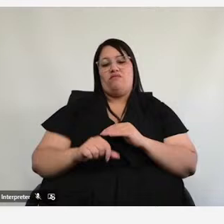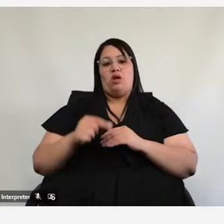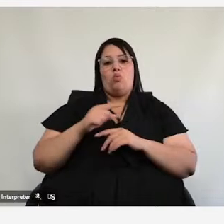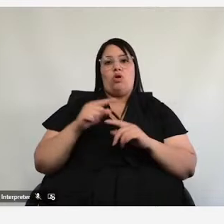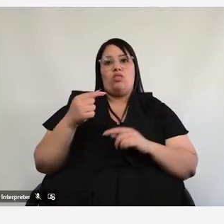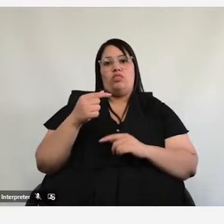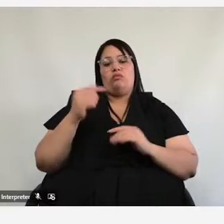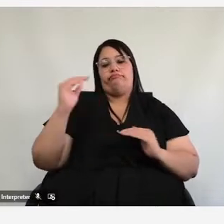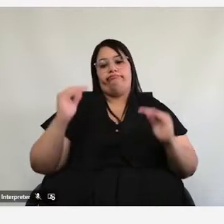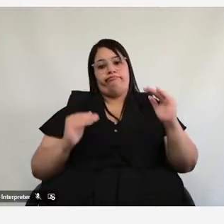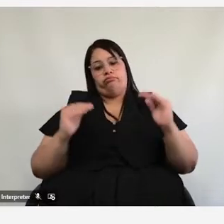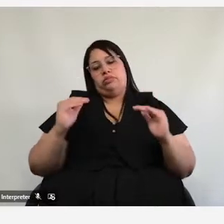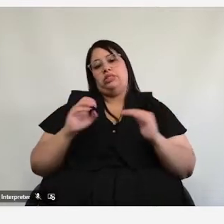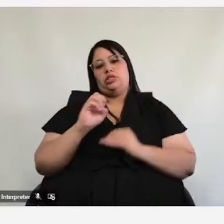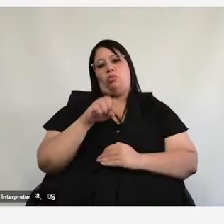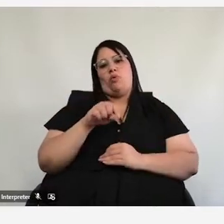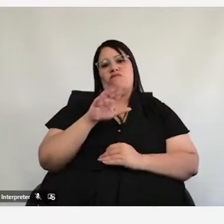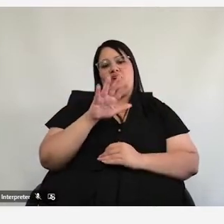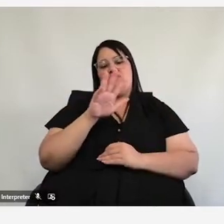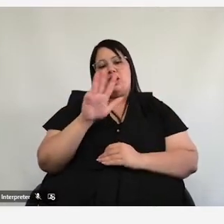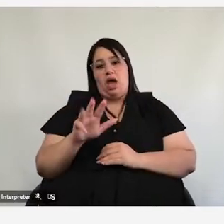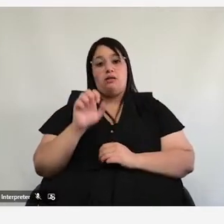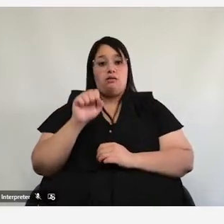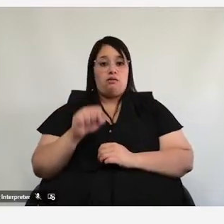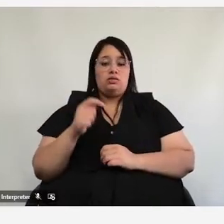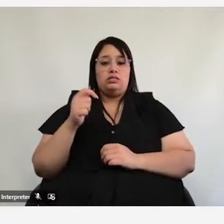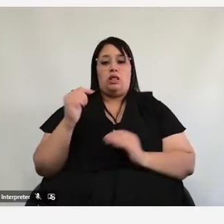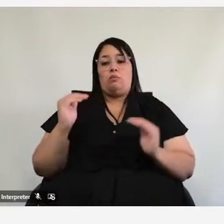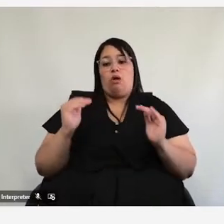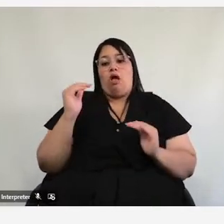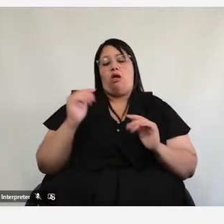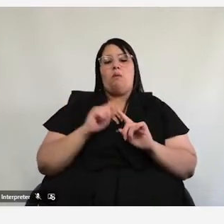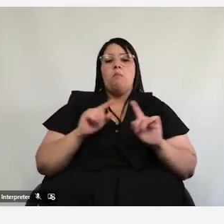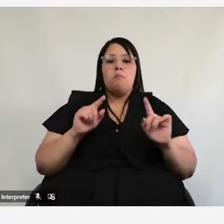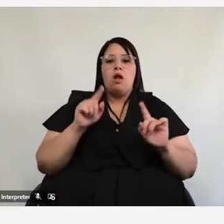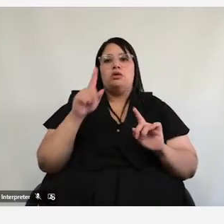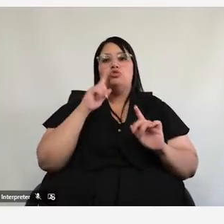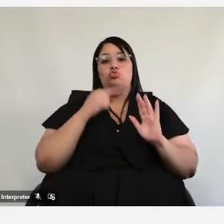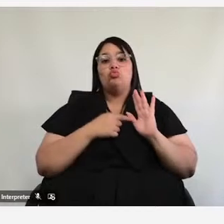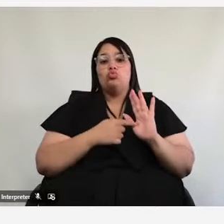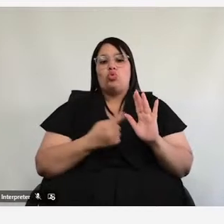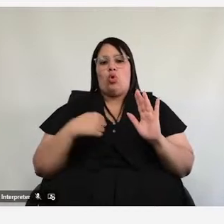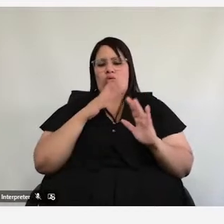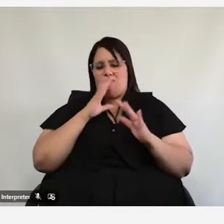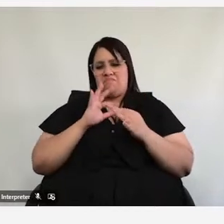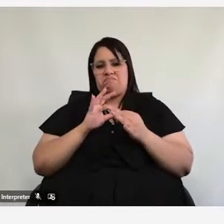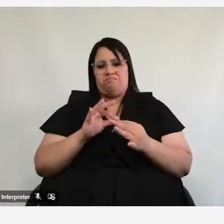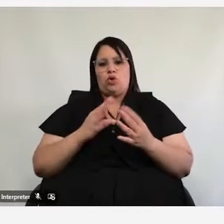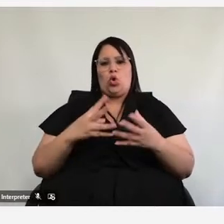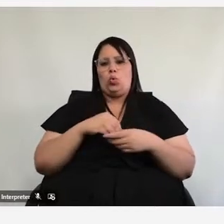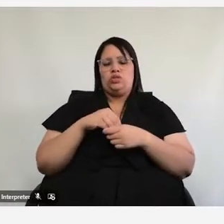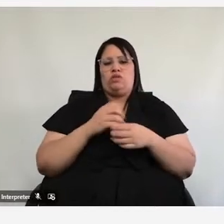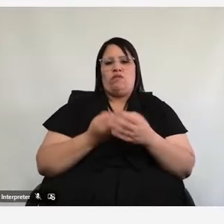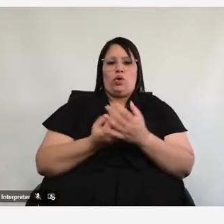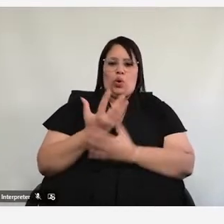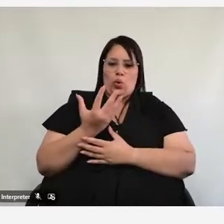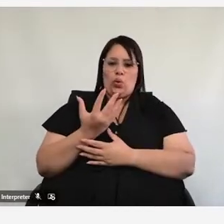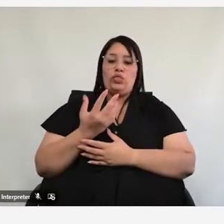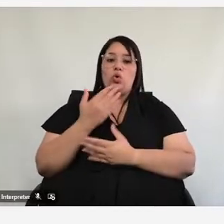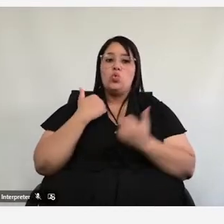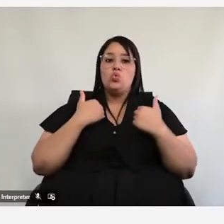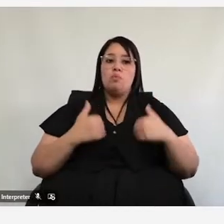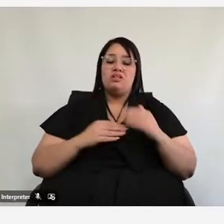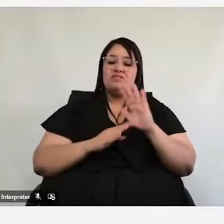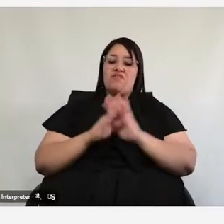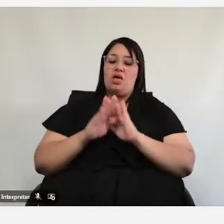coefficient of 0.59, yes, which is still too high, but it's a testament to our commitment to inclusive growth. Our Human